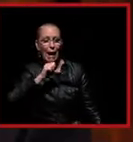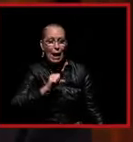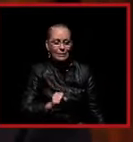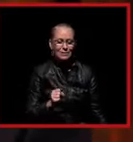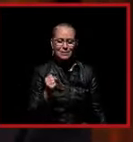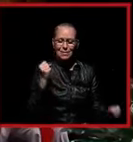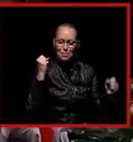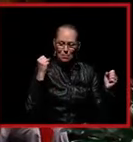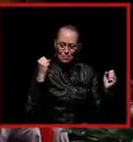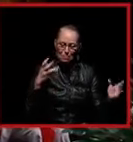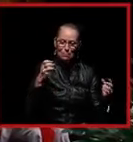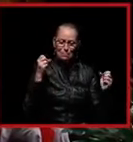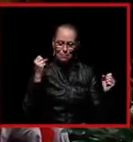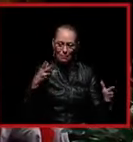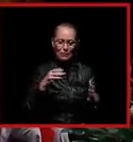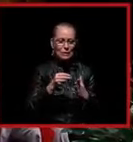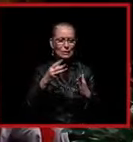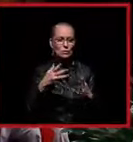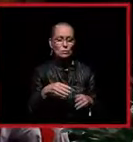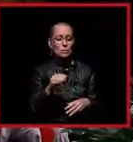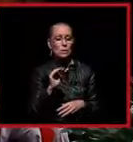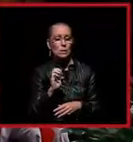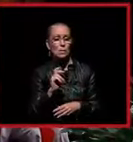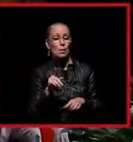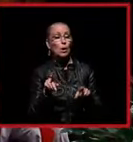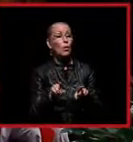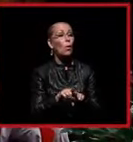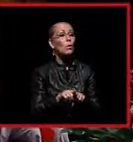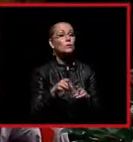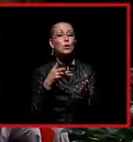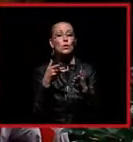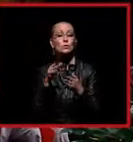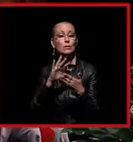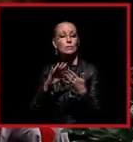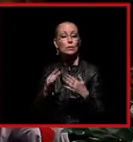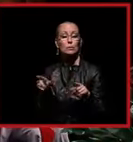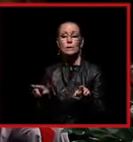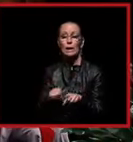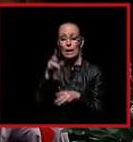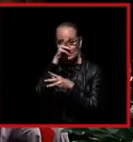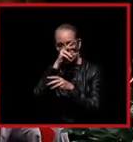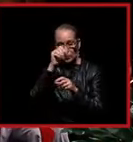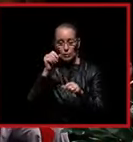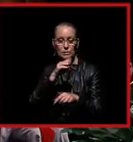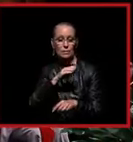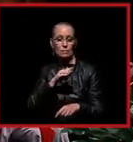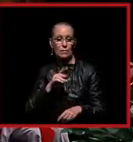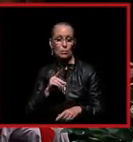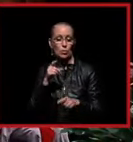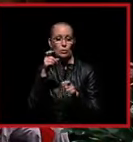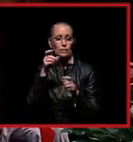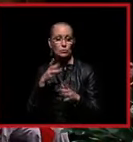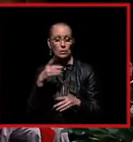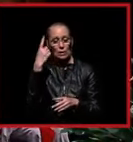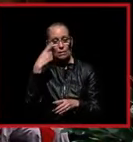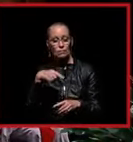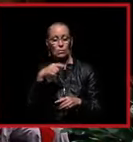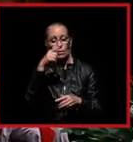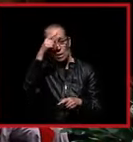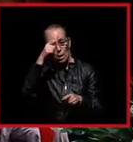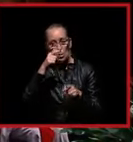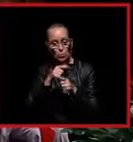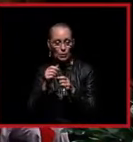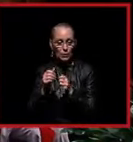ages. Mark also serves his community as the president of the board of directors for Brothers Together,